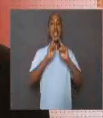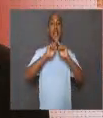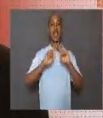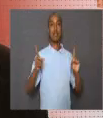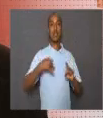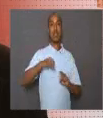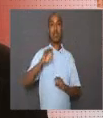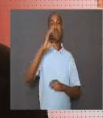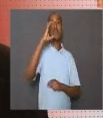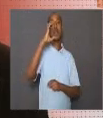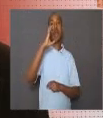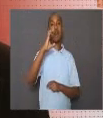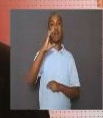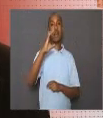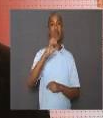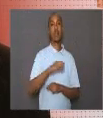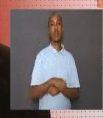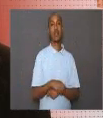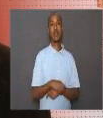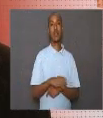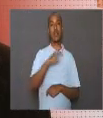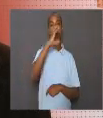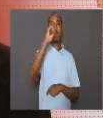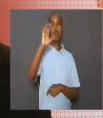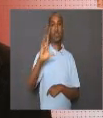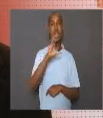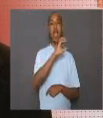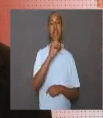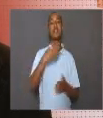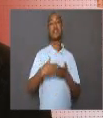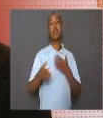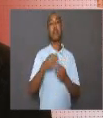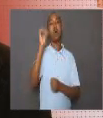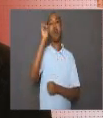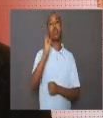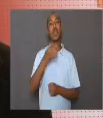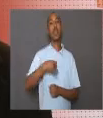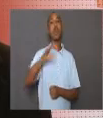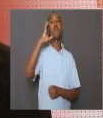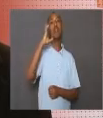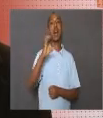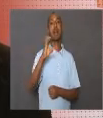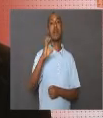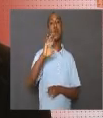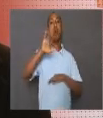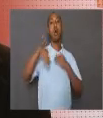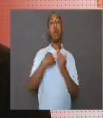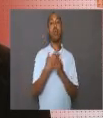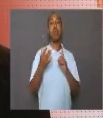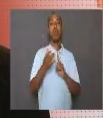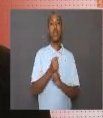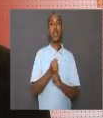exception of carbides, carbonates, and simple oxides of carbon, all